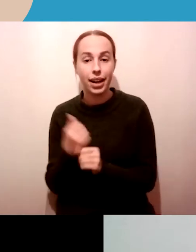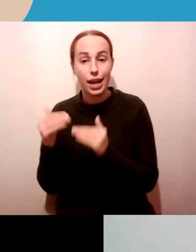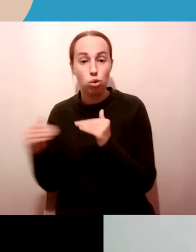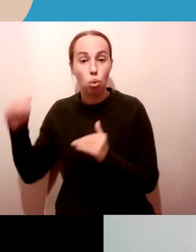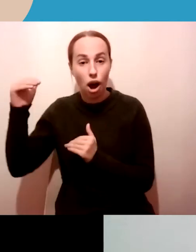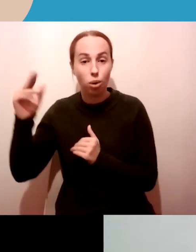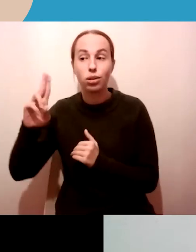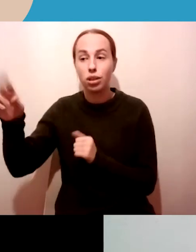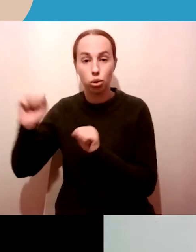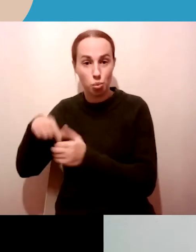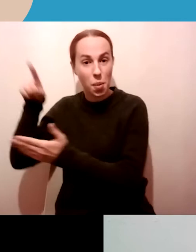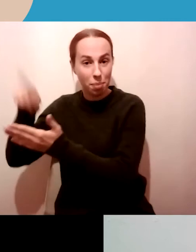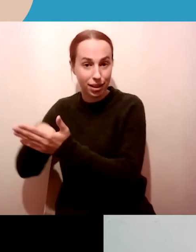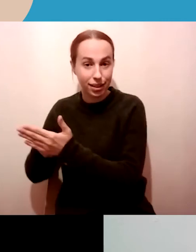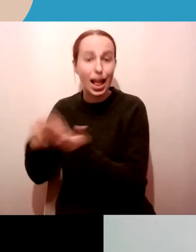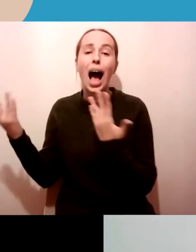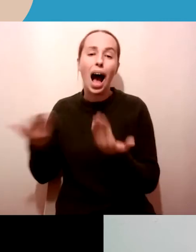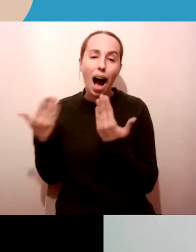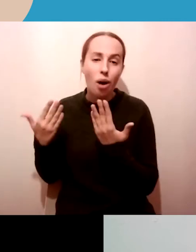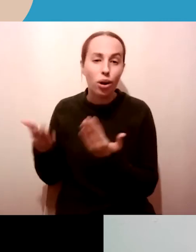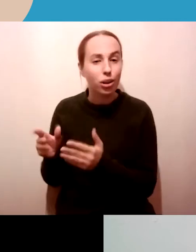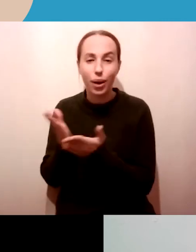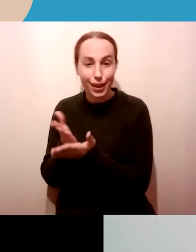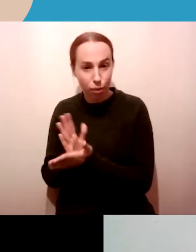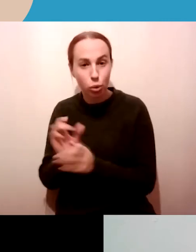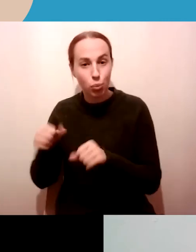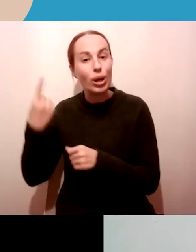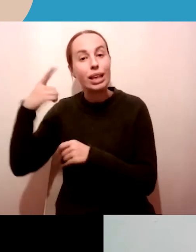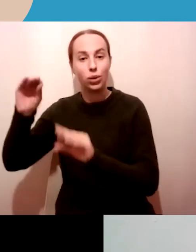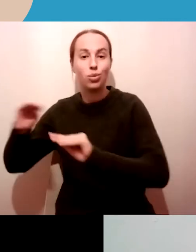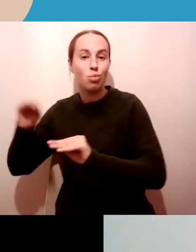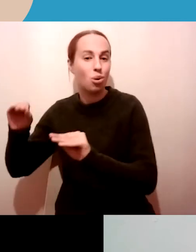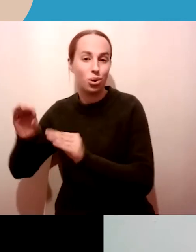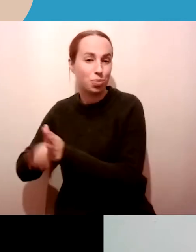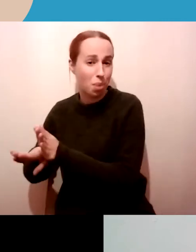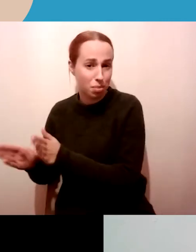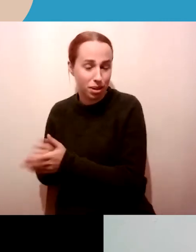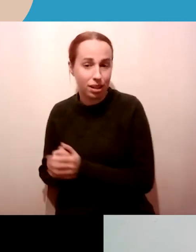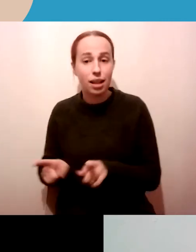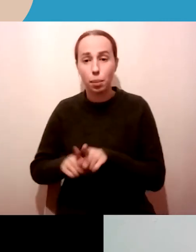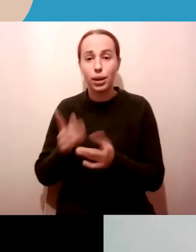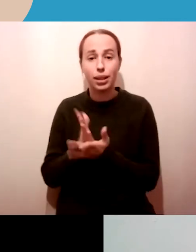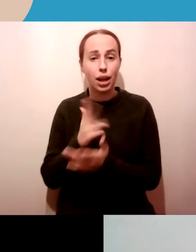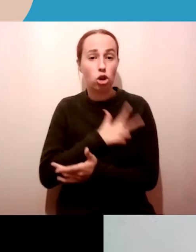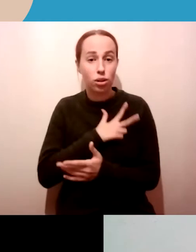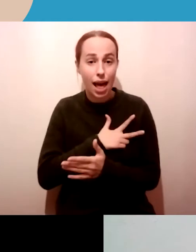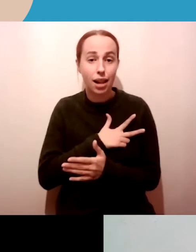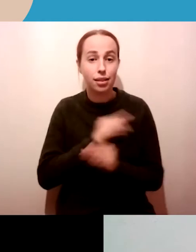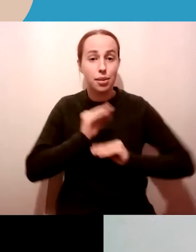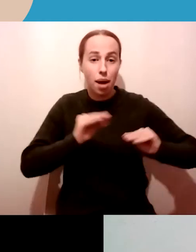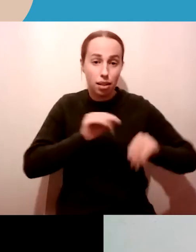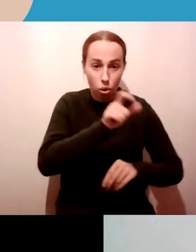Well, first and foremost, there has to be an adult who is trusted by the child. And we